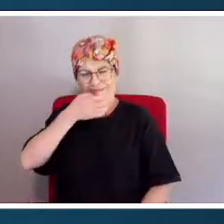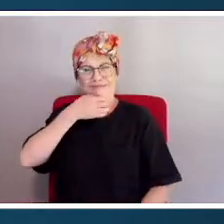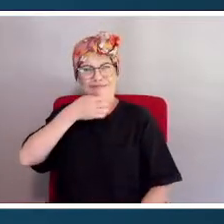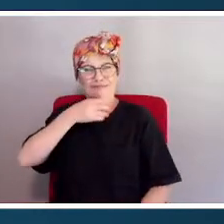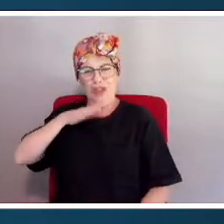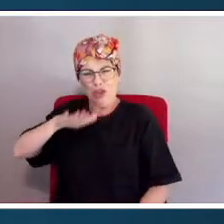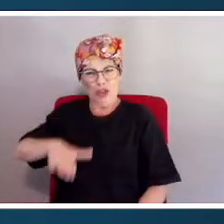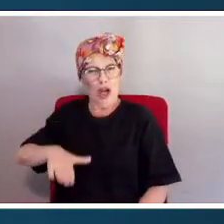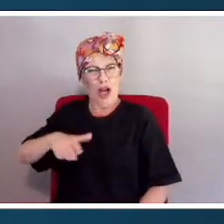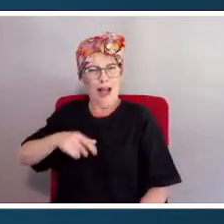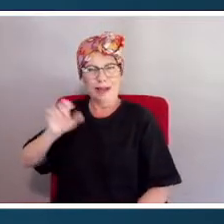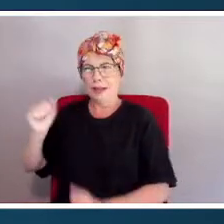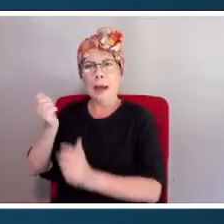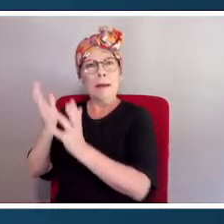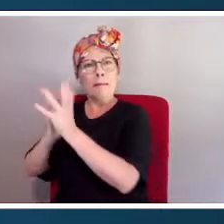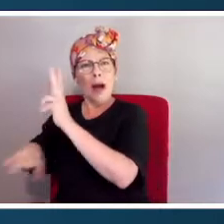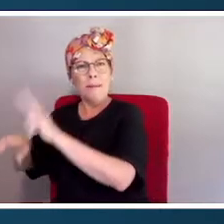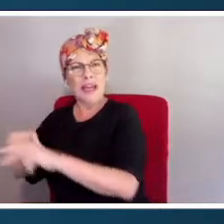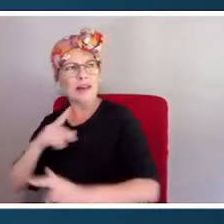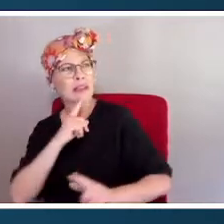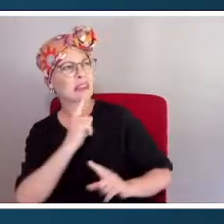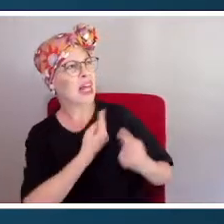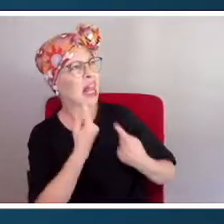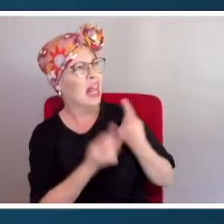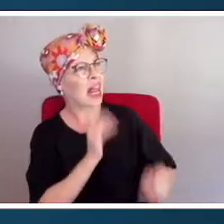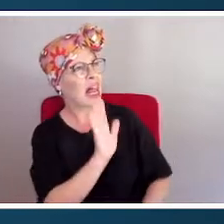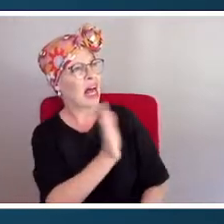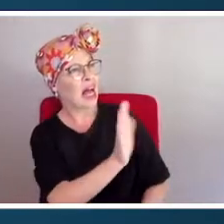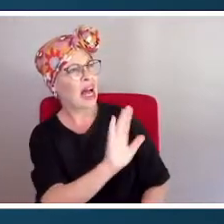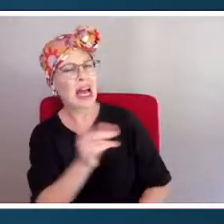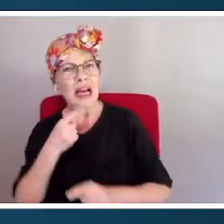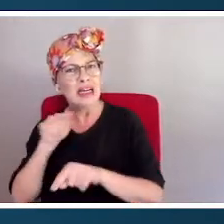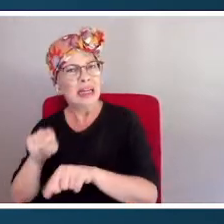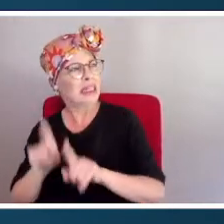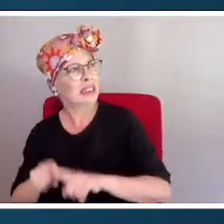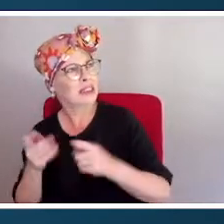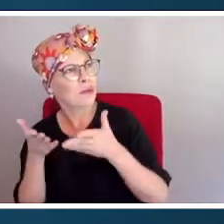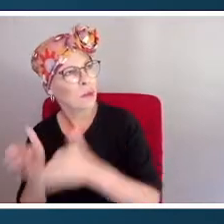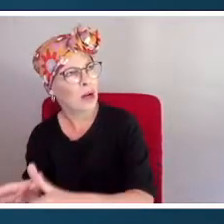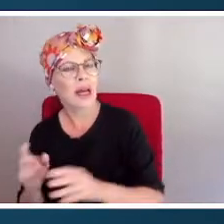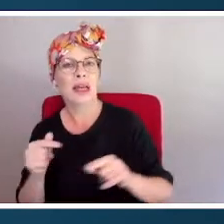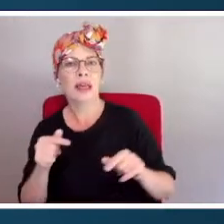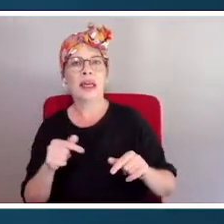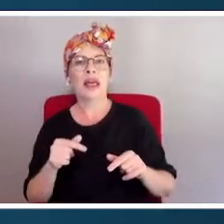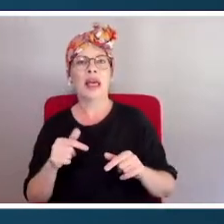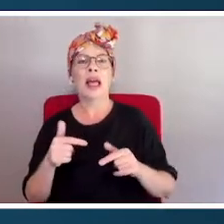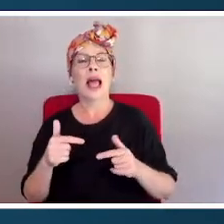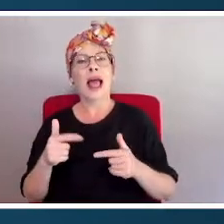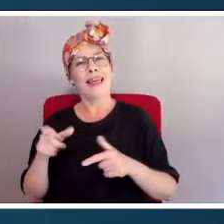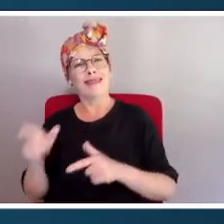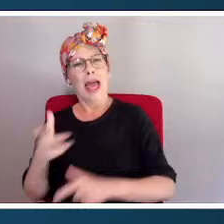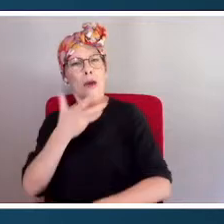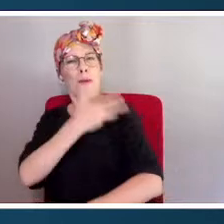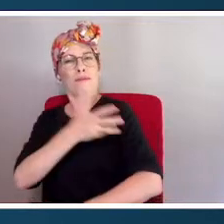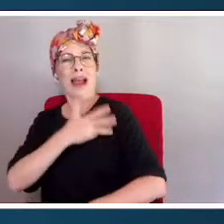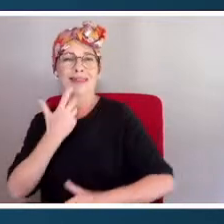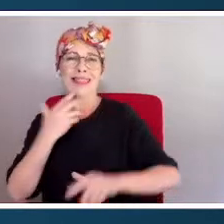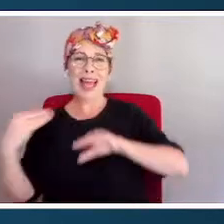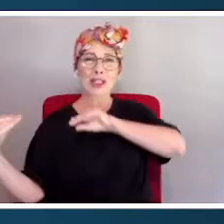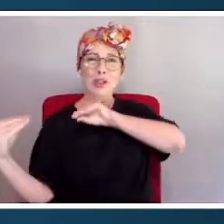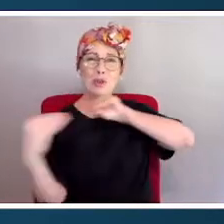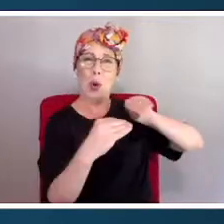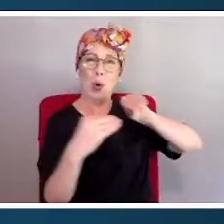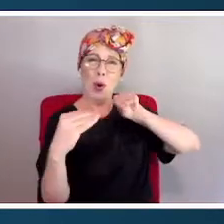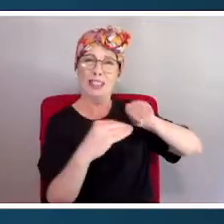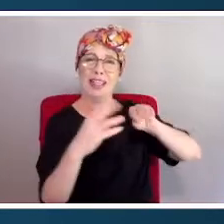experts. They told us proudly that they taught Australians how to plan